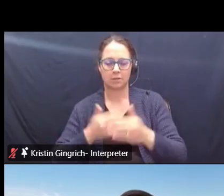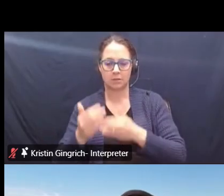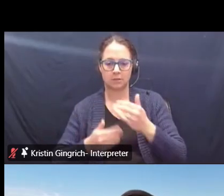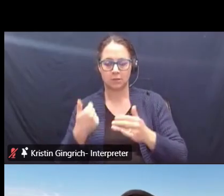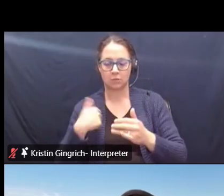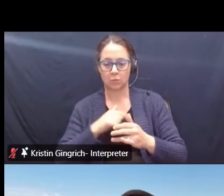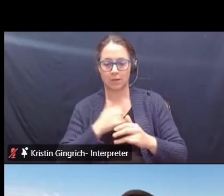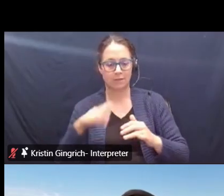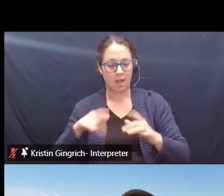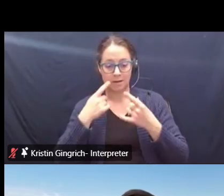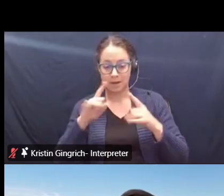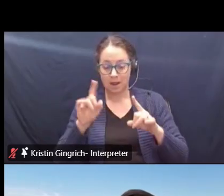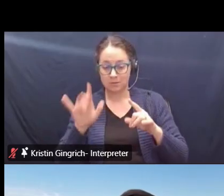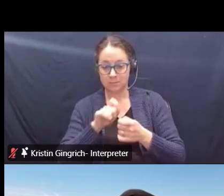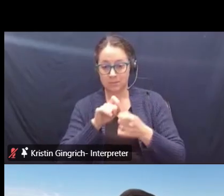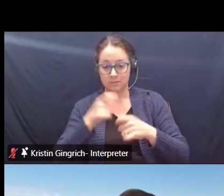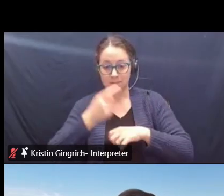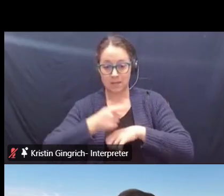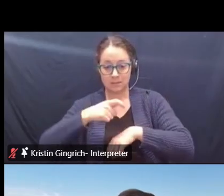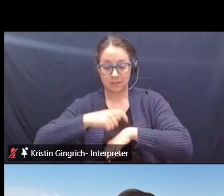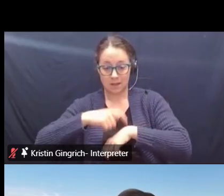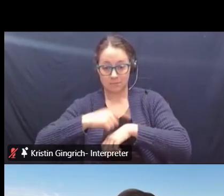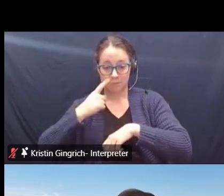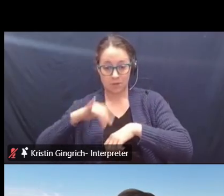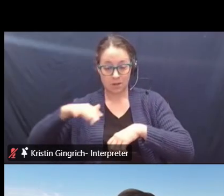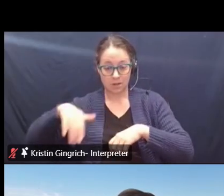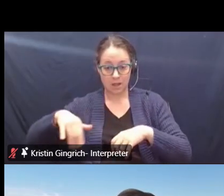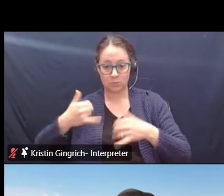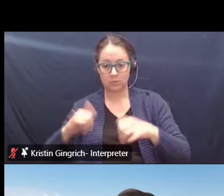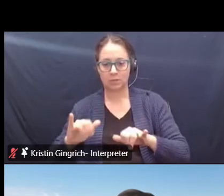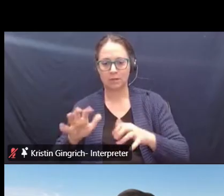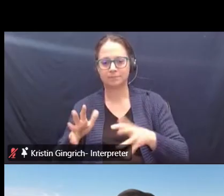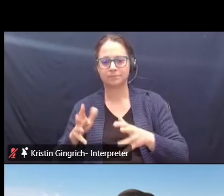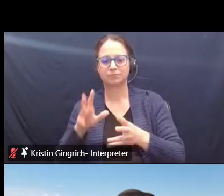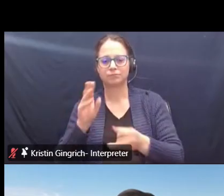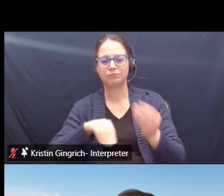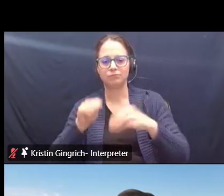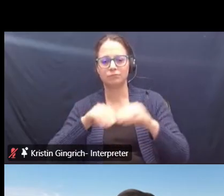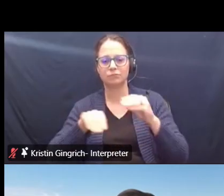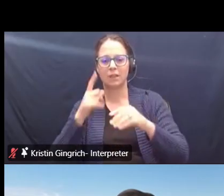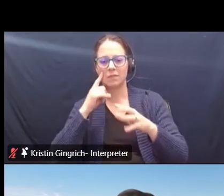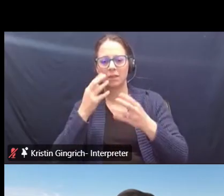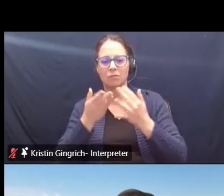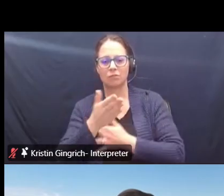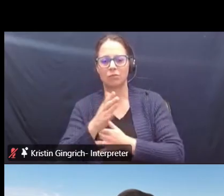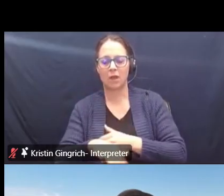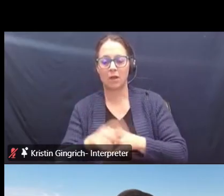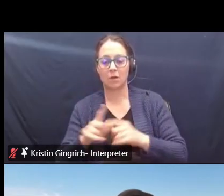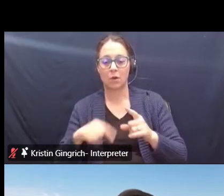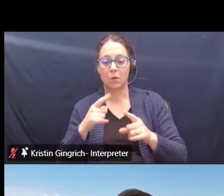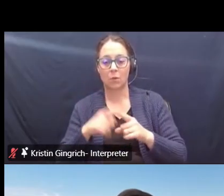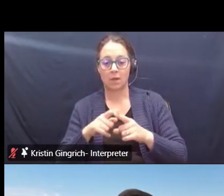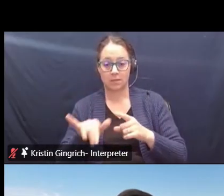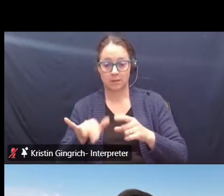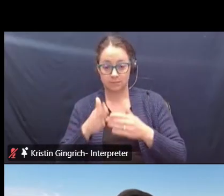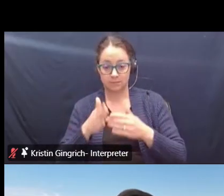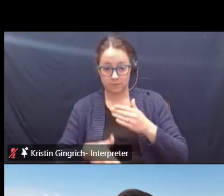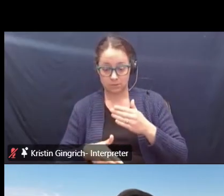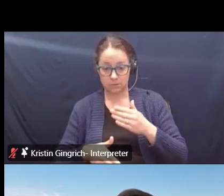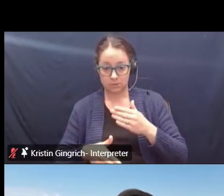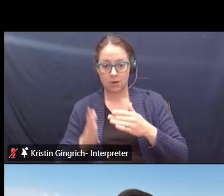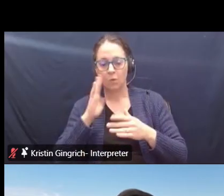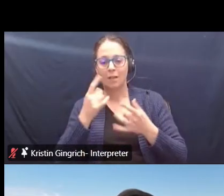announced the specific dates and times of that yet because we're still kind of putting that together and thinking that through. Once those are done, we will